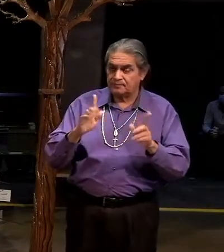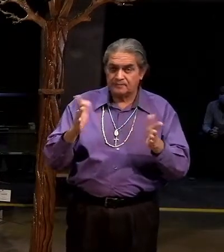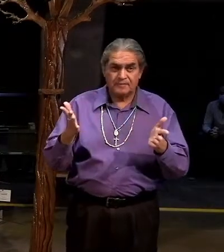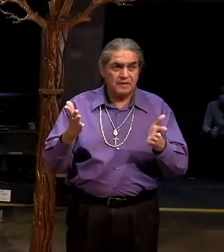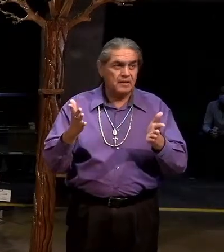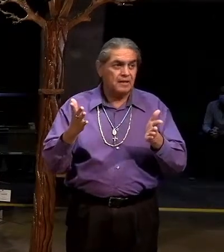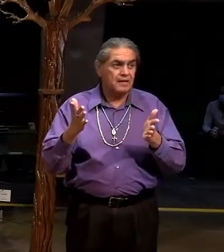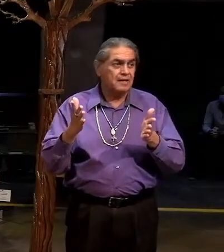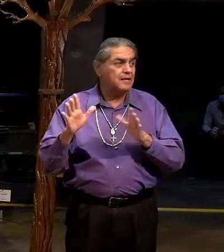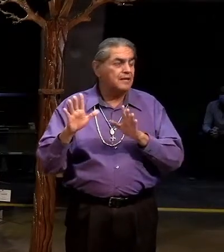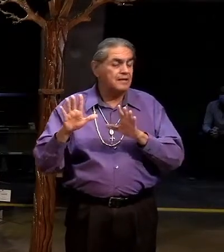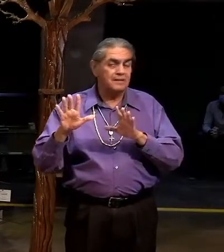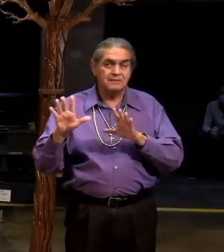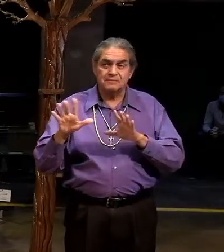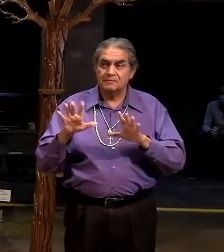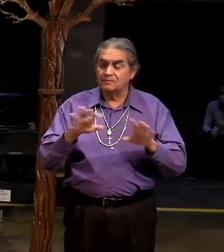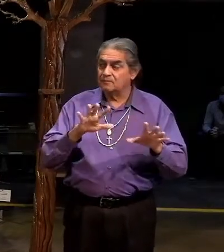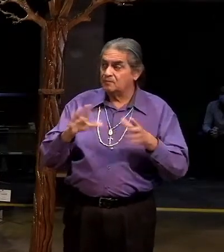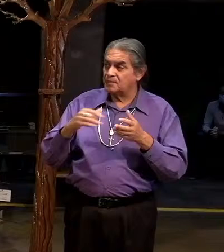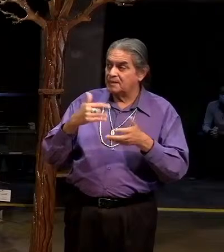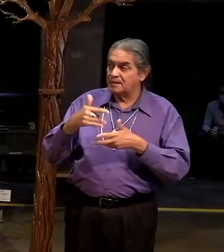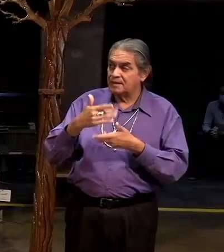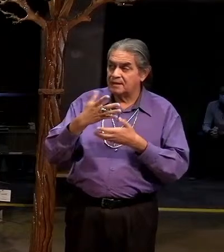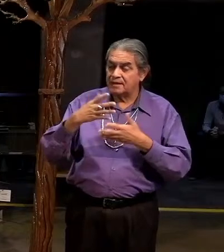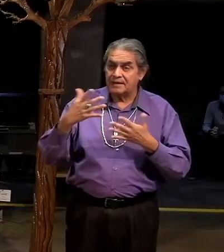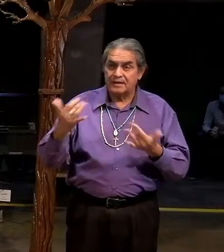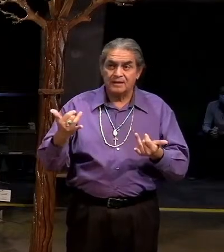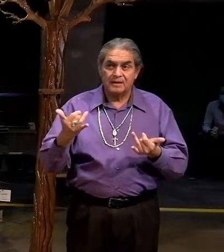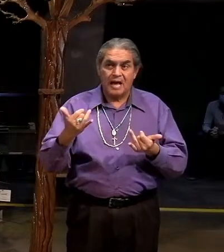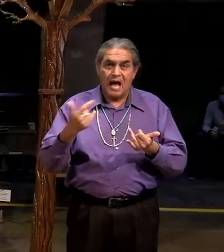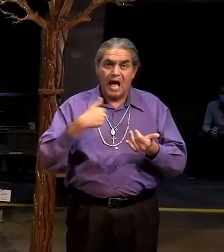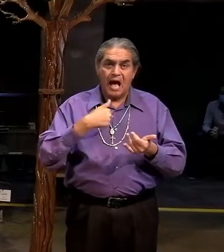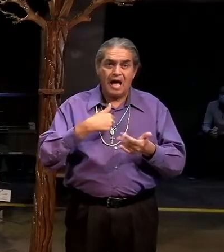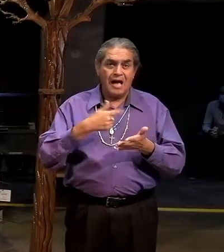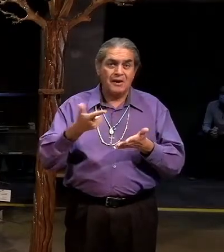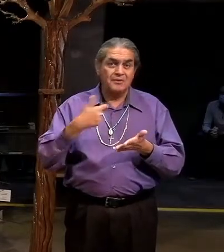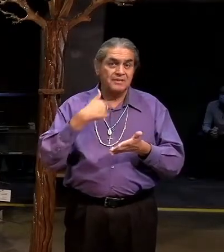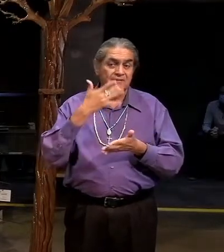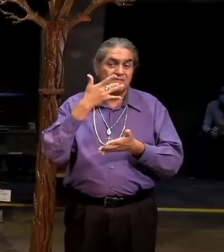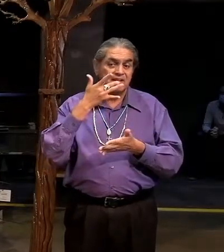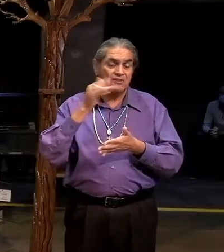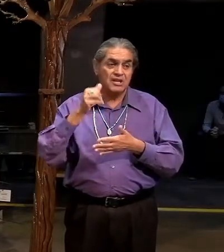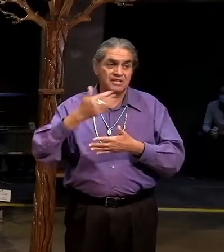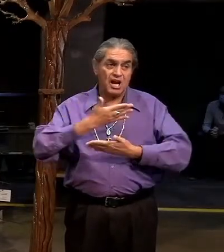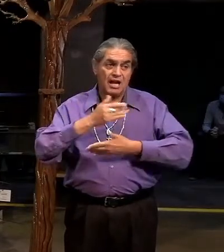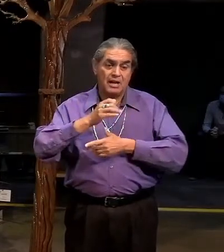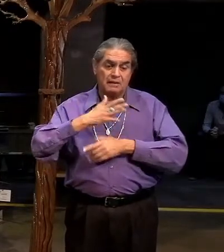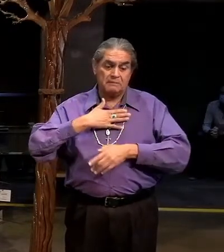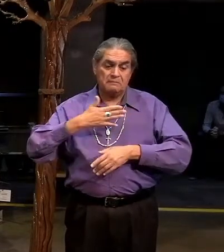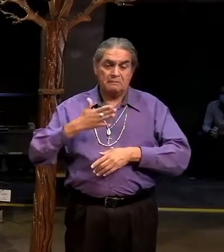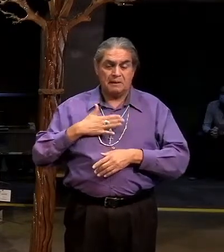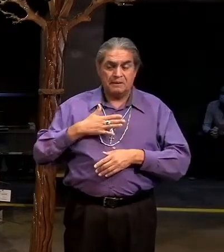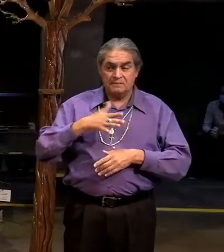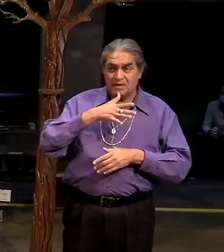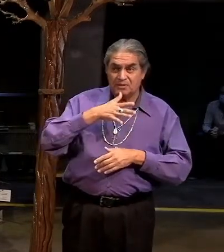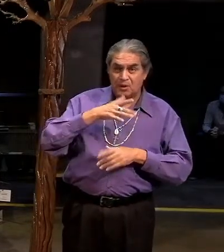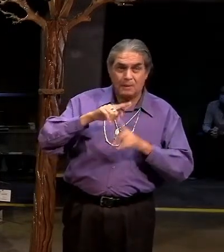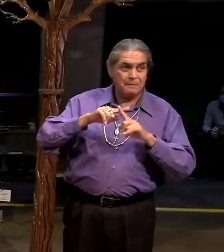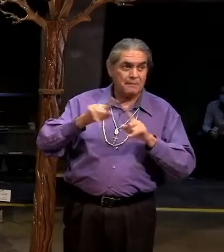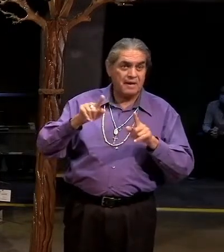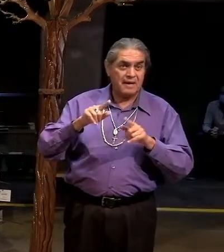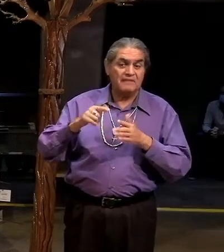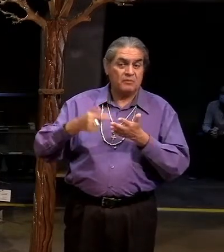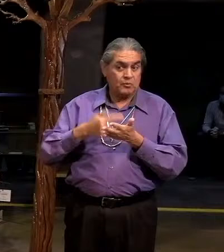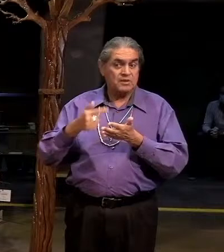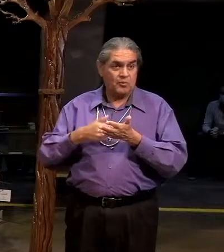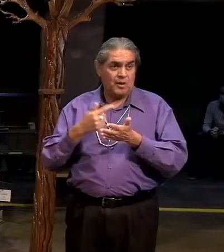You do get angry at us. I was the favorite child of my mother, but every once in a while